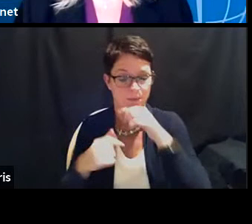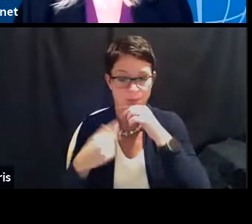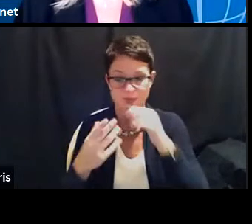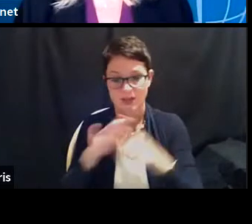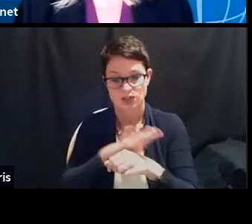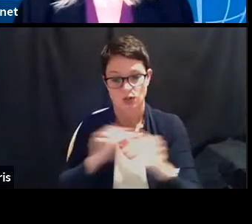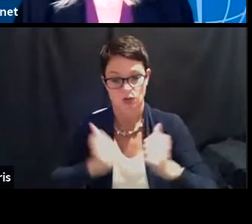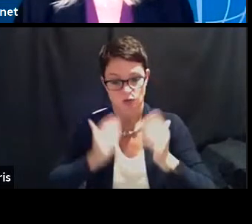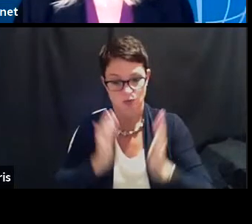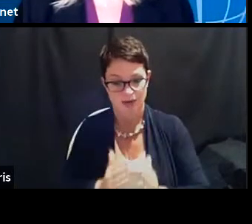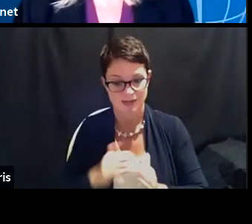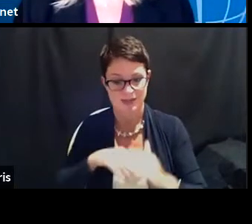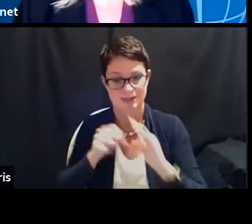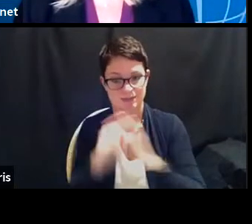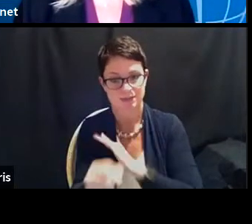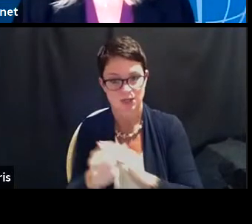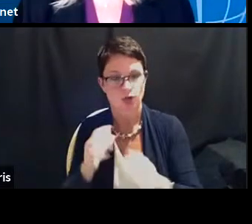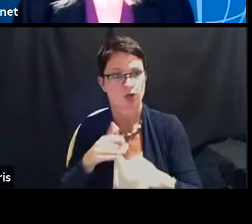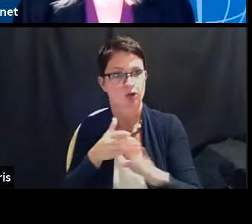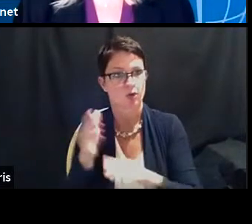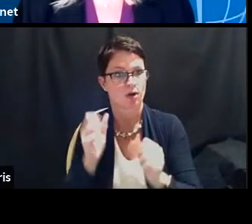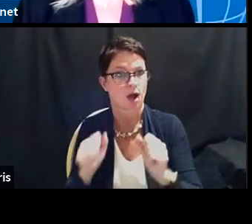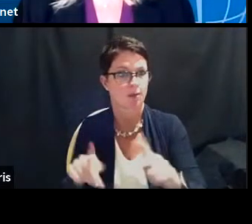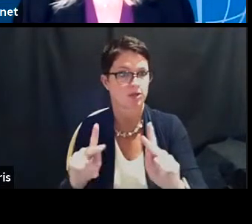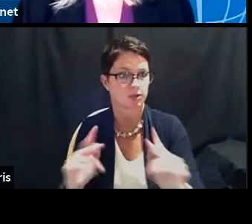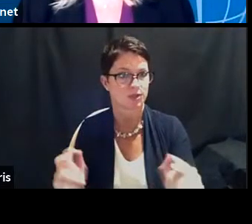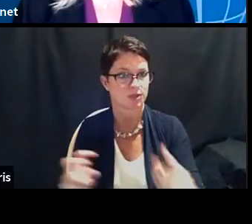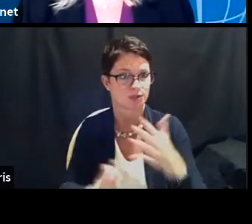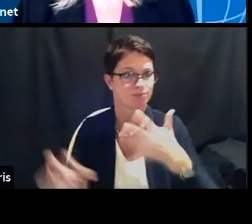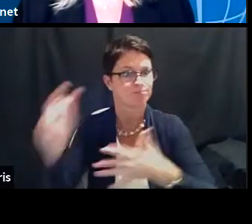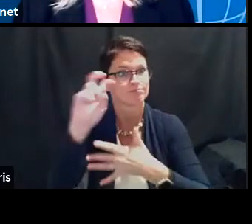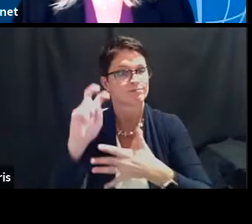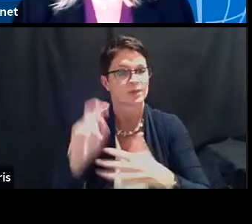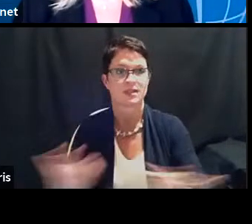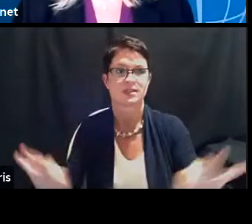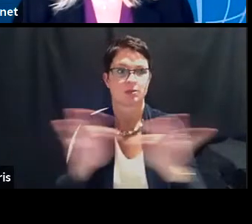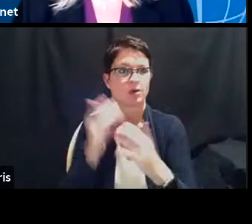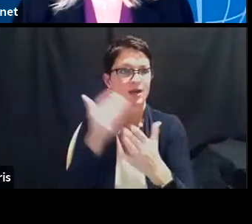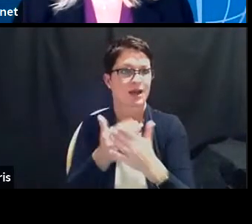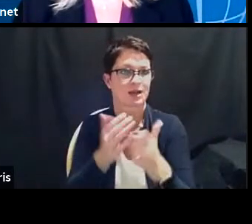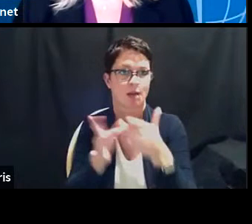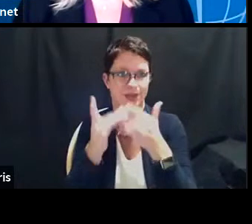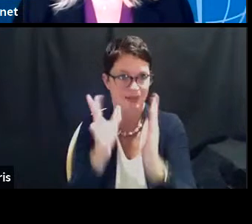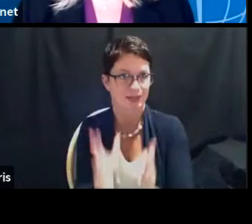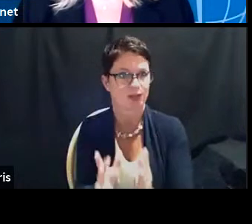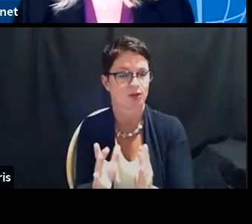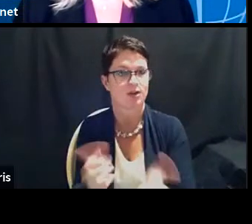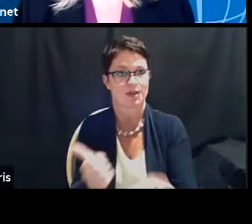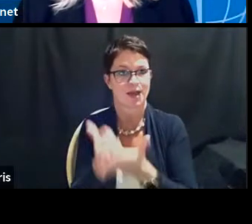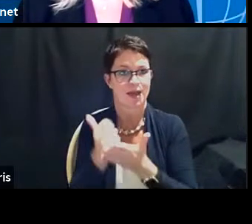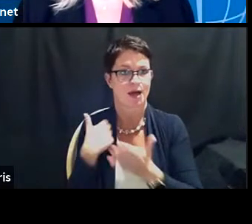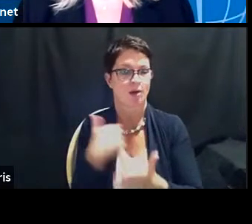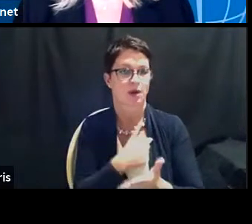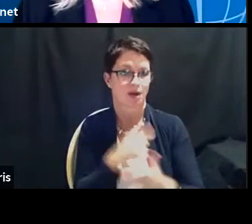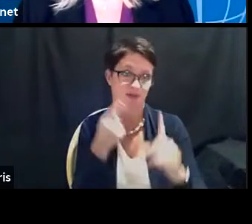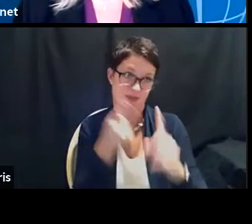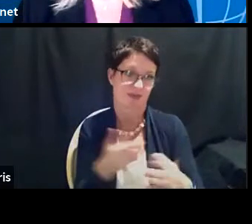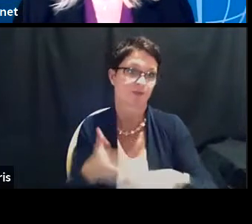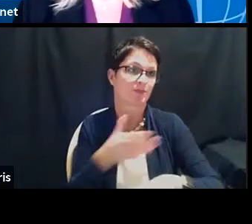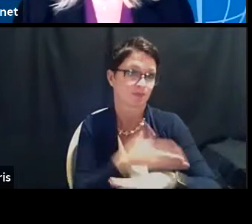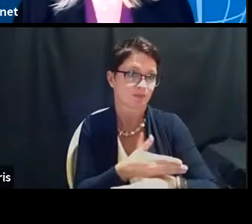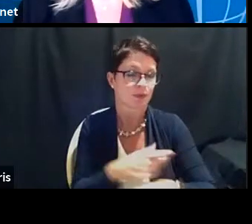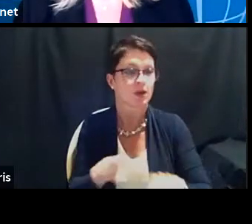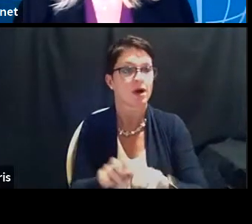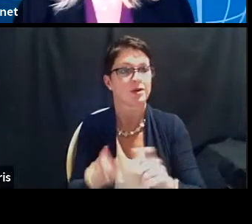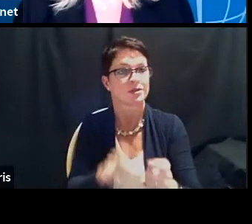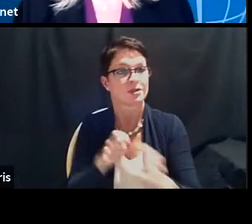residents in career opportunities. And we see this project as a vital economic driver, which would aid us in that mission, and in particular